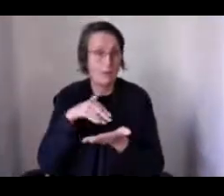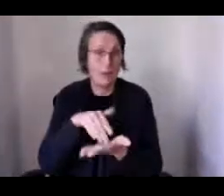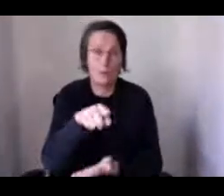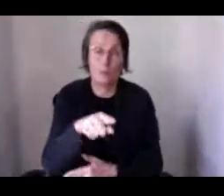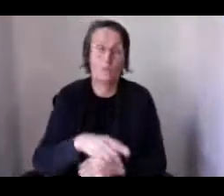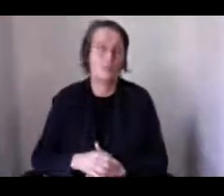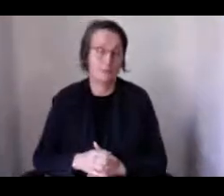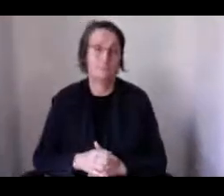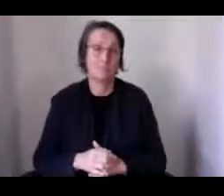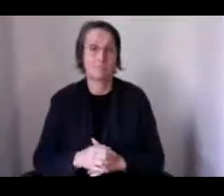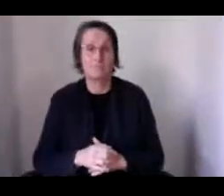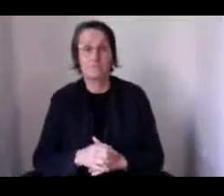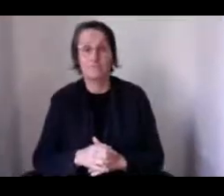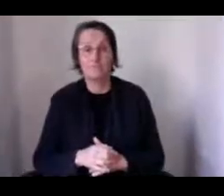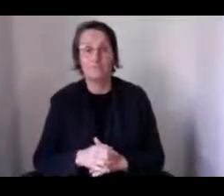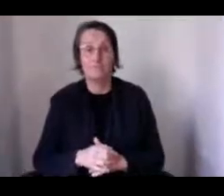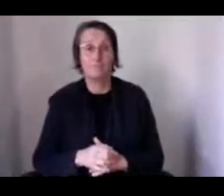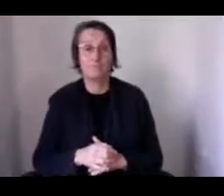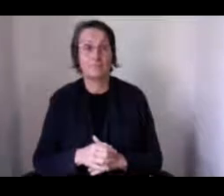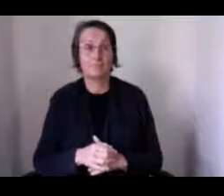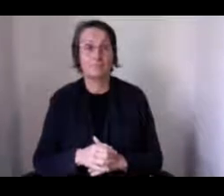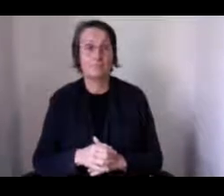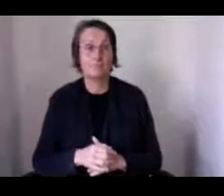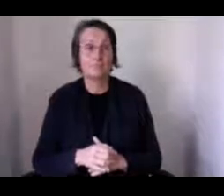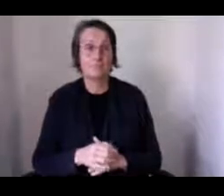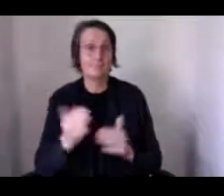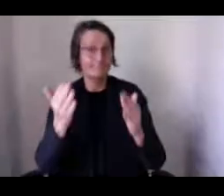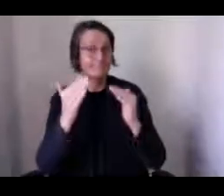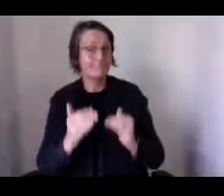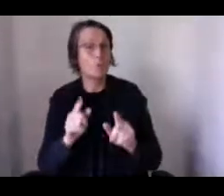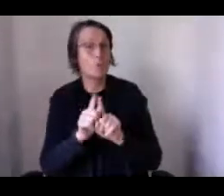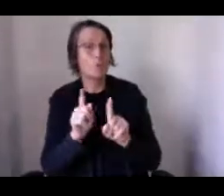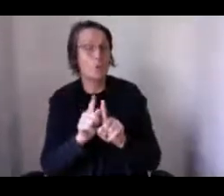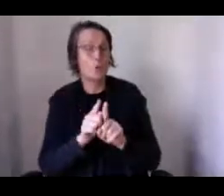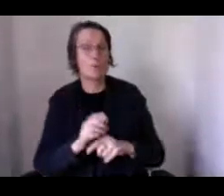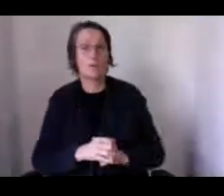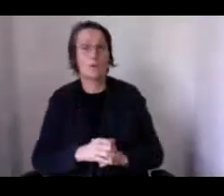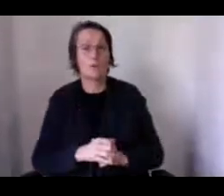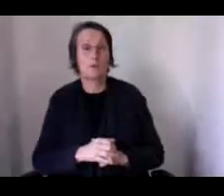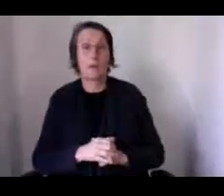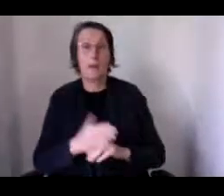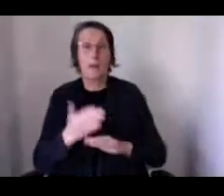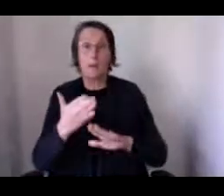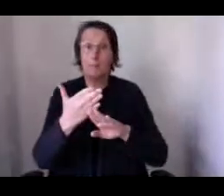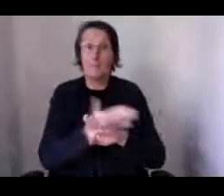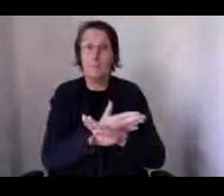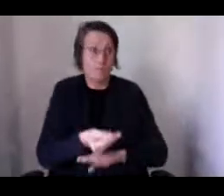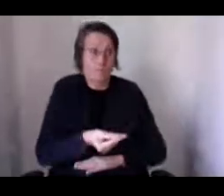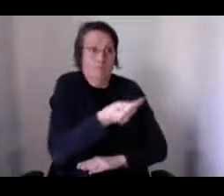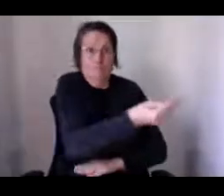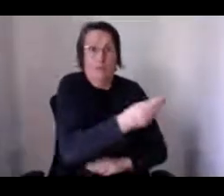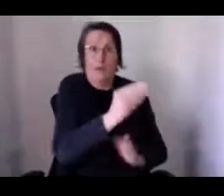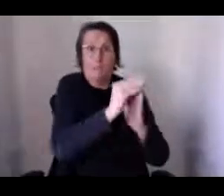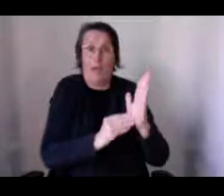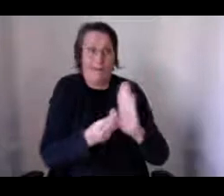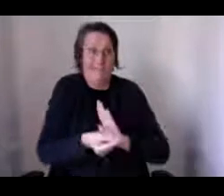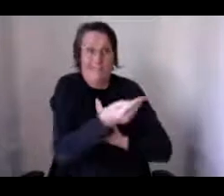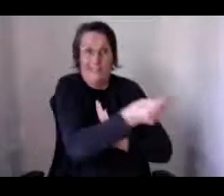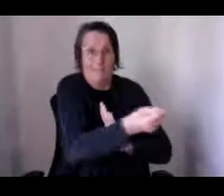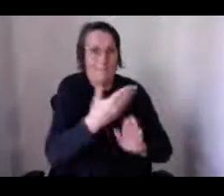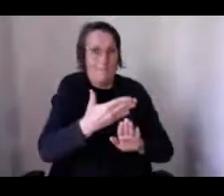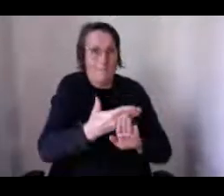that. And then lastly, before you submit and you've got your ideas really worked out and